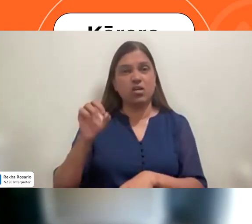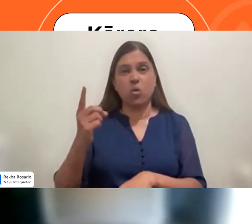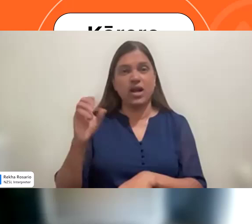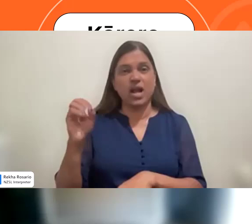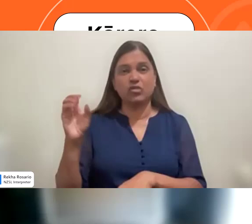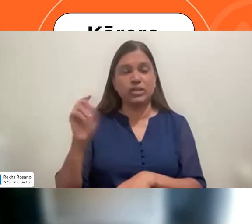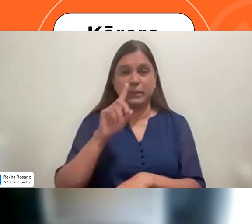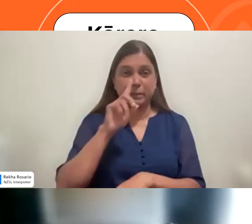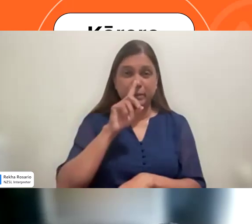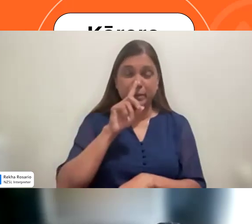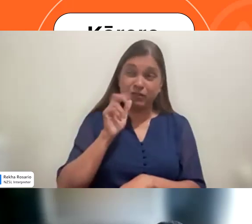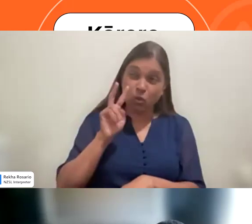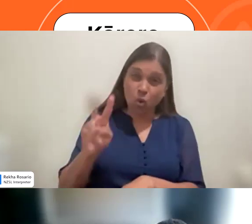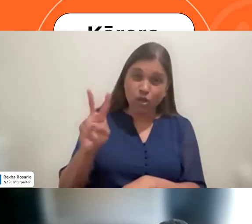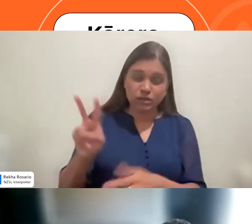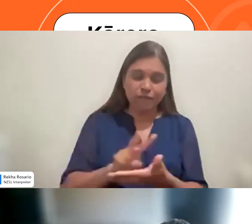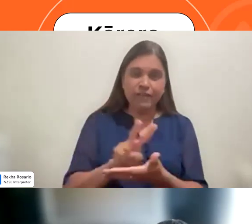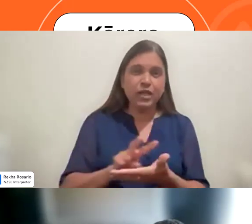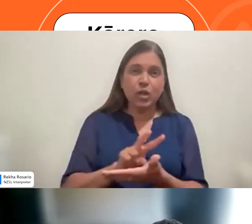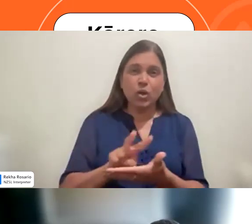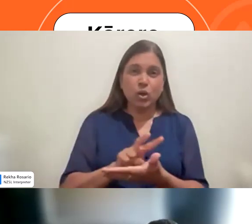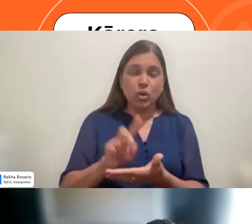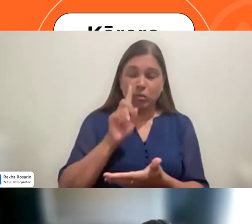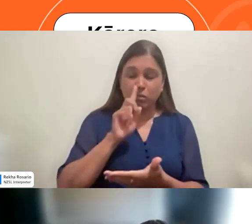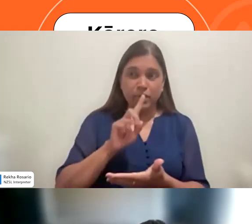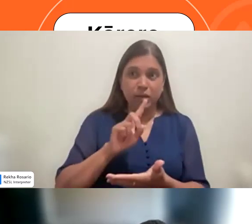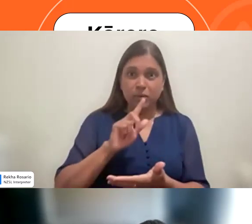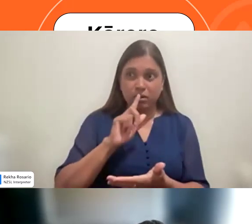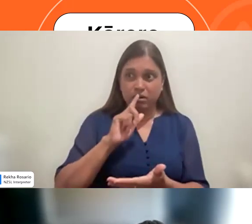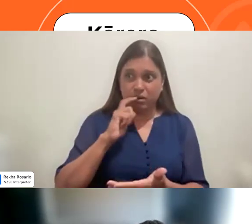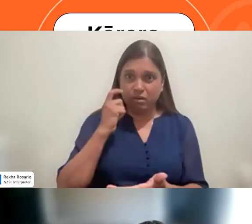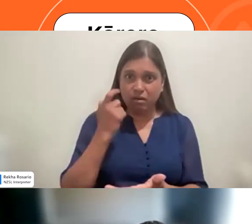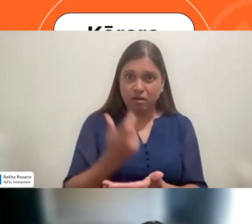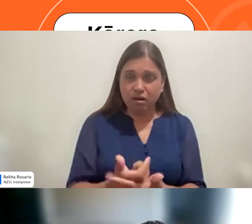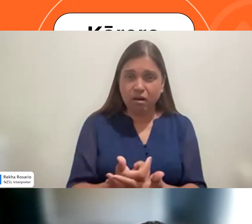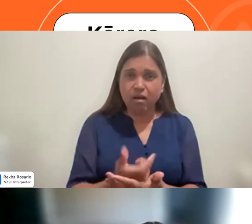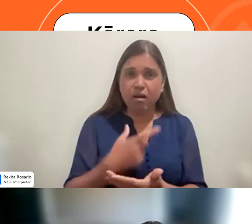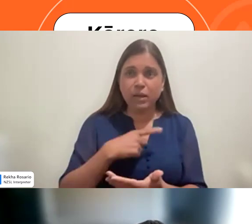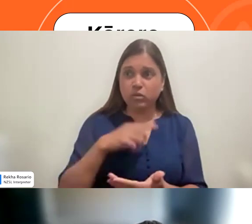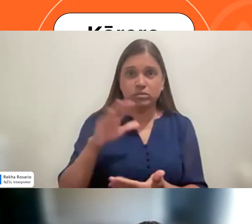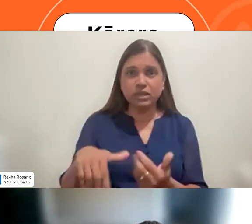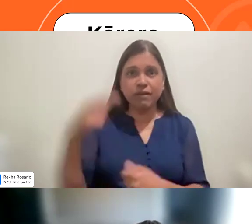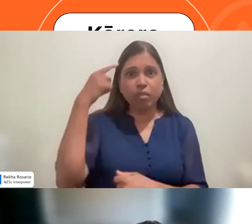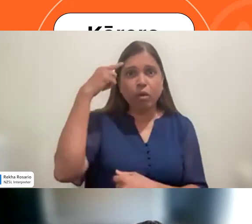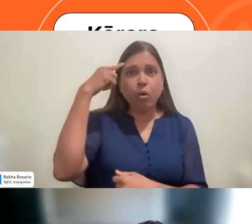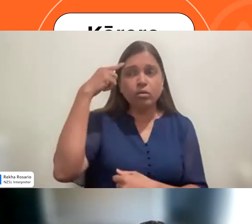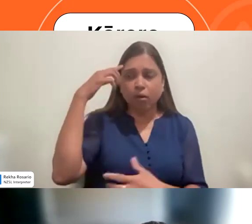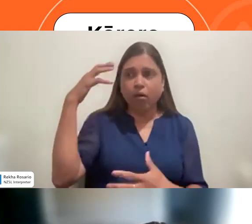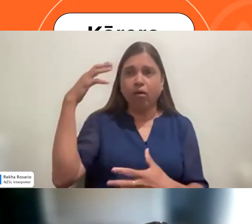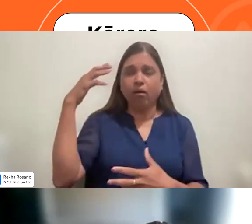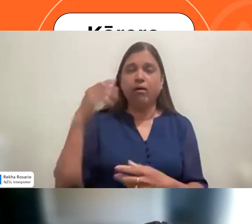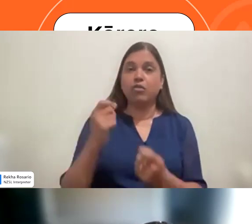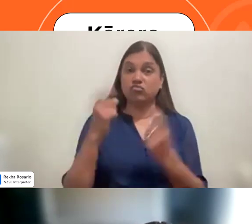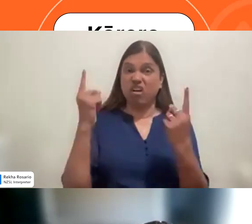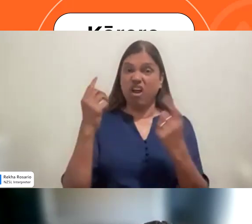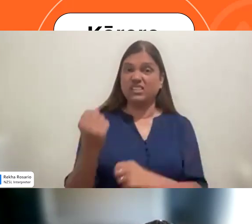those videos are completely gobsmacked. They have an aha moment that they've probably never had before. And I